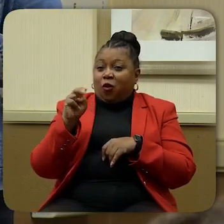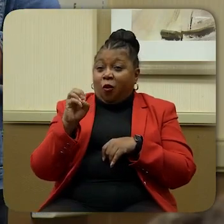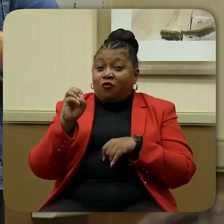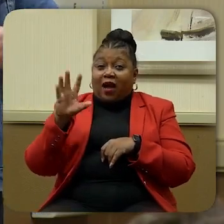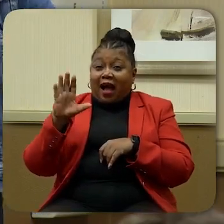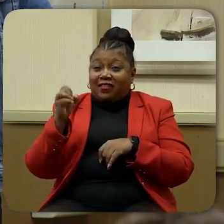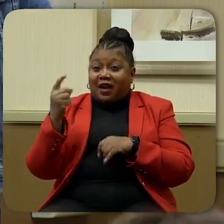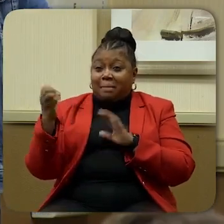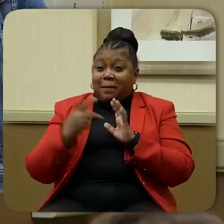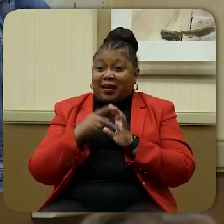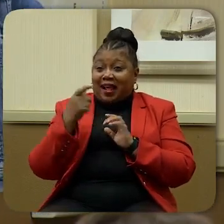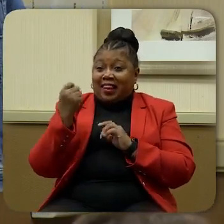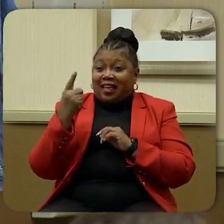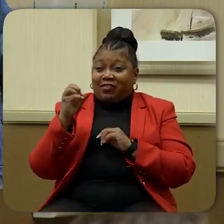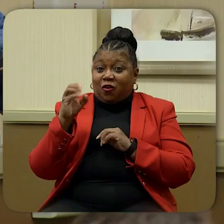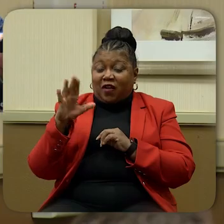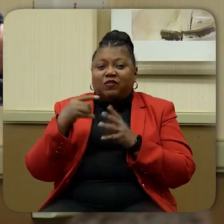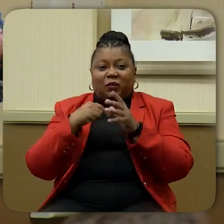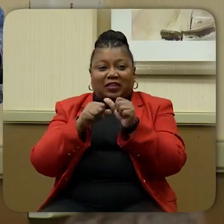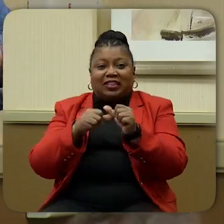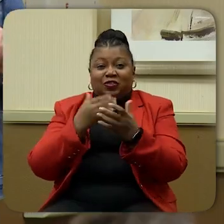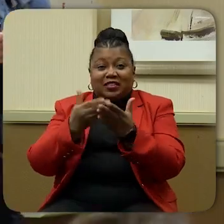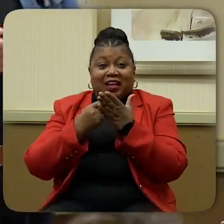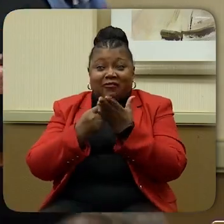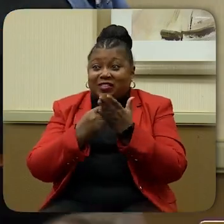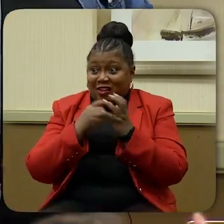11:05, and then we'll continue this conversation.